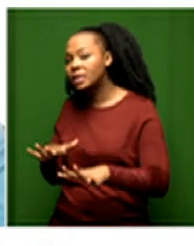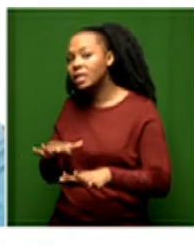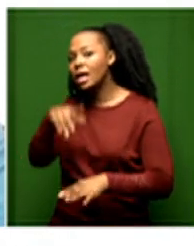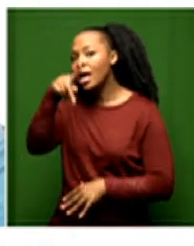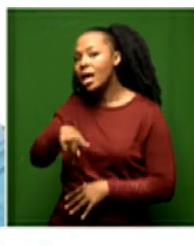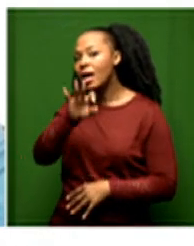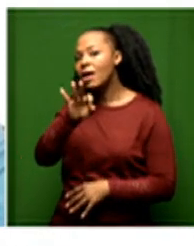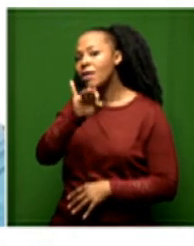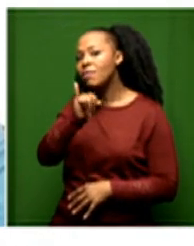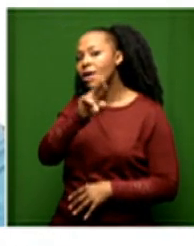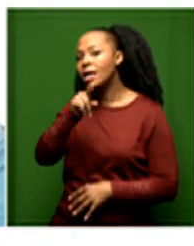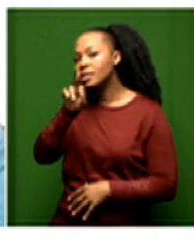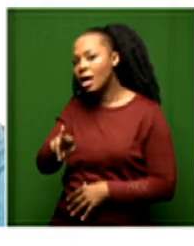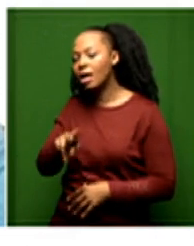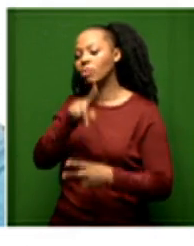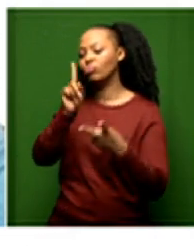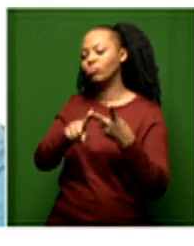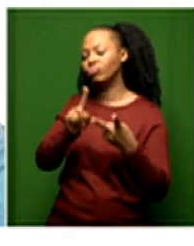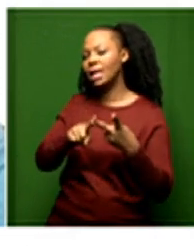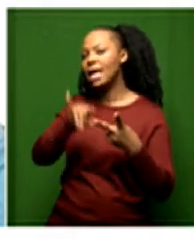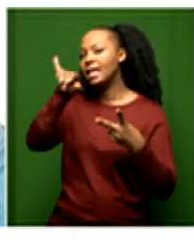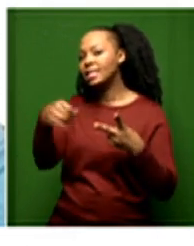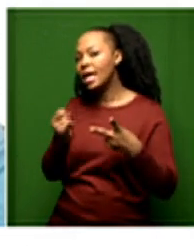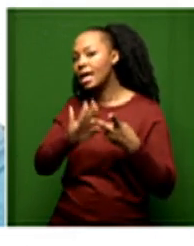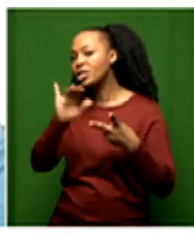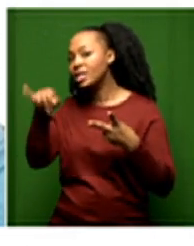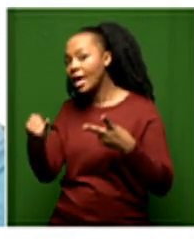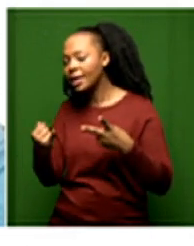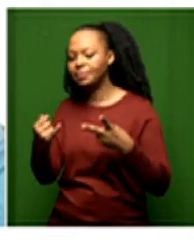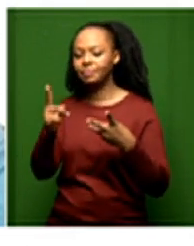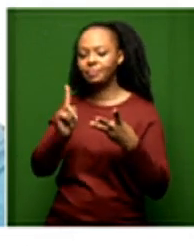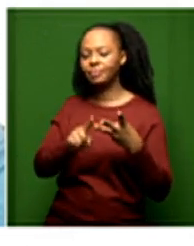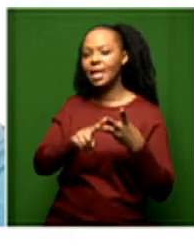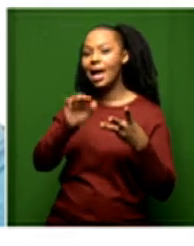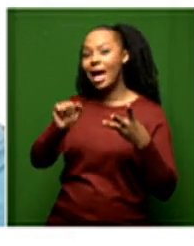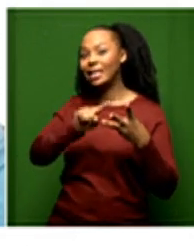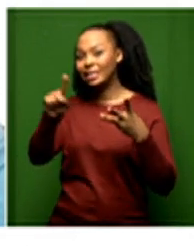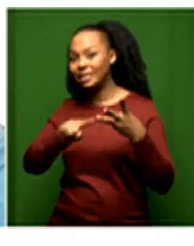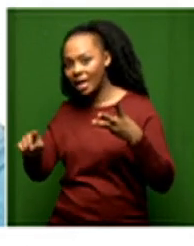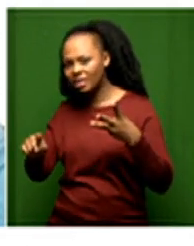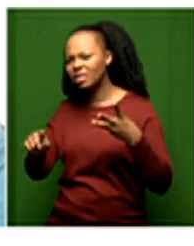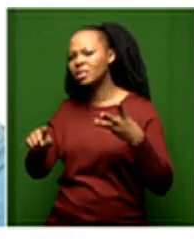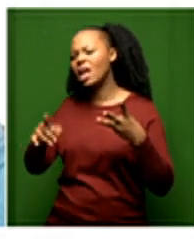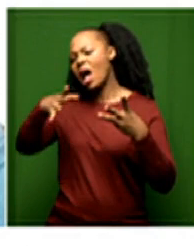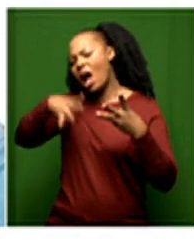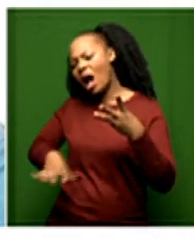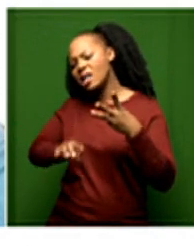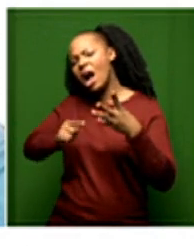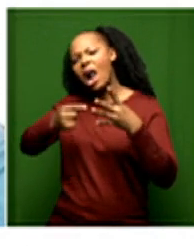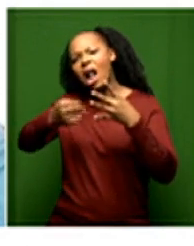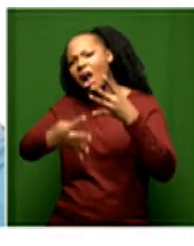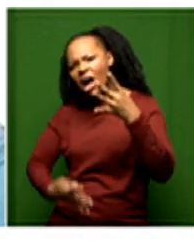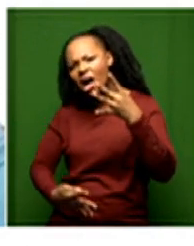obviously this J&J vaccine, then the AstraZeneca. Which others have we